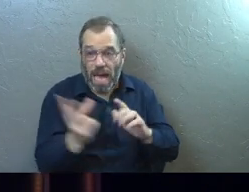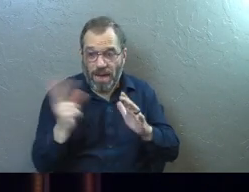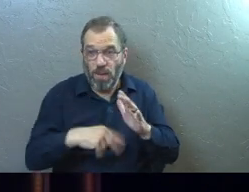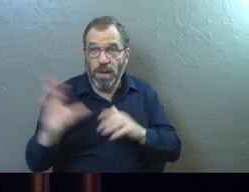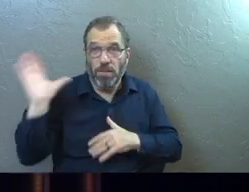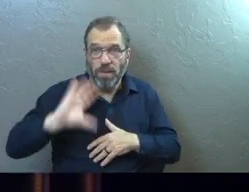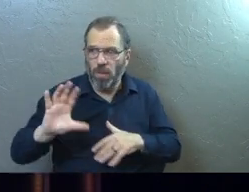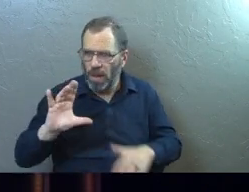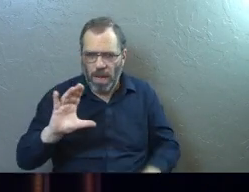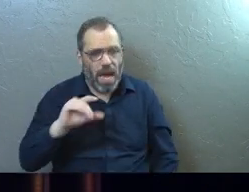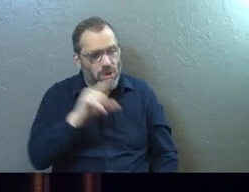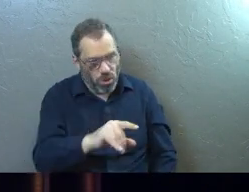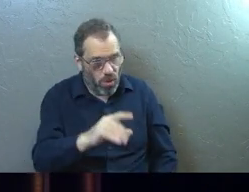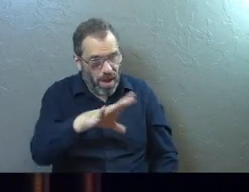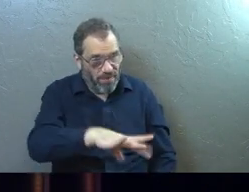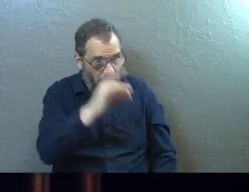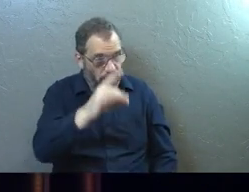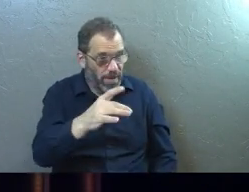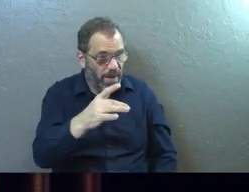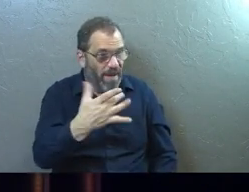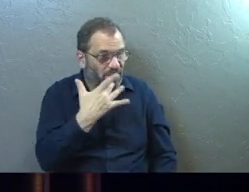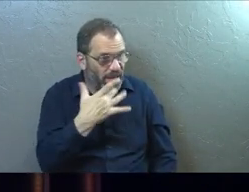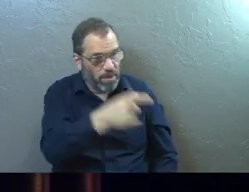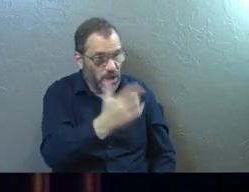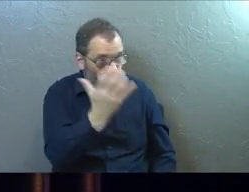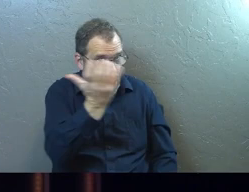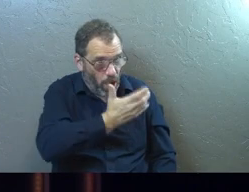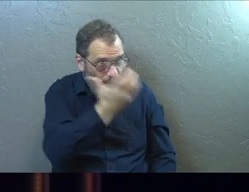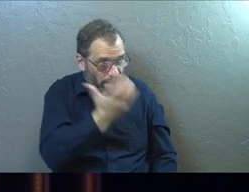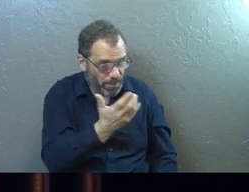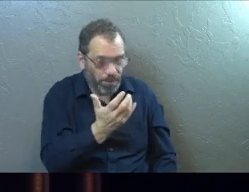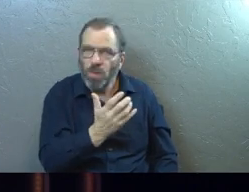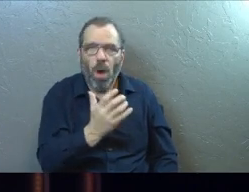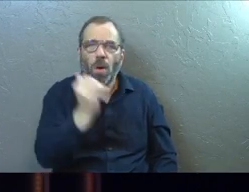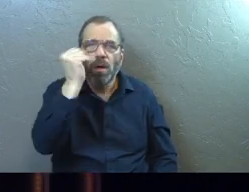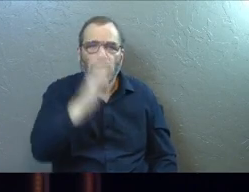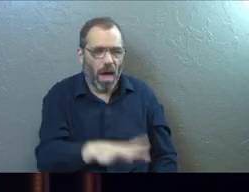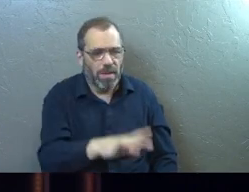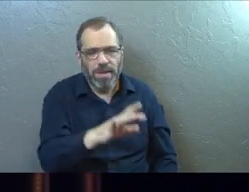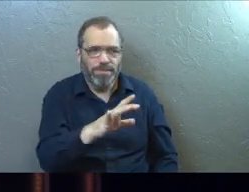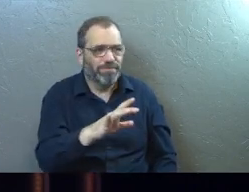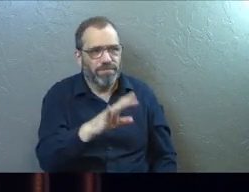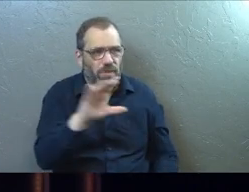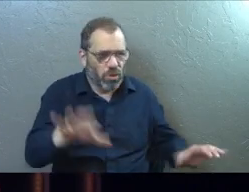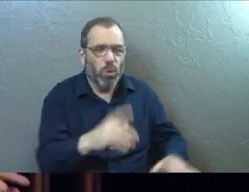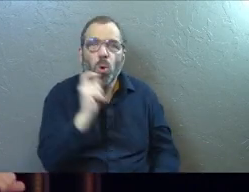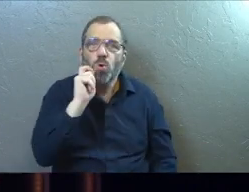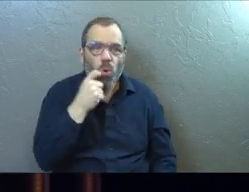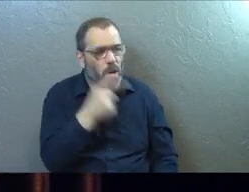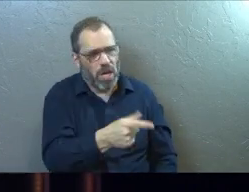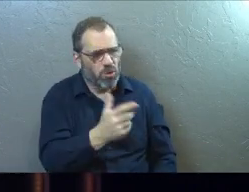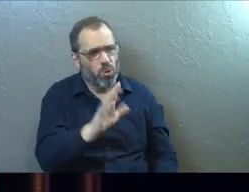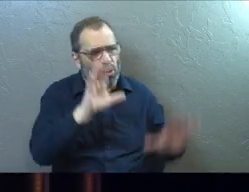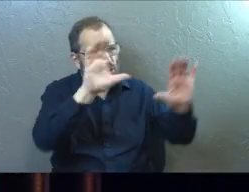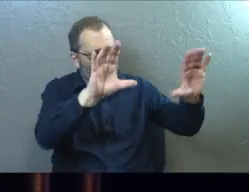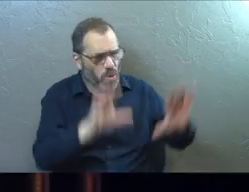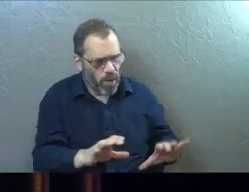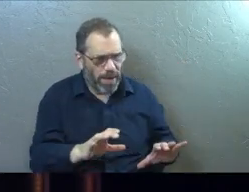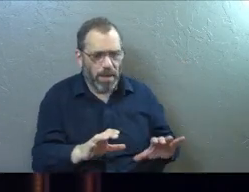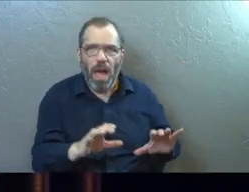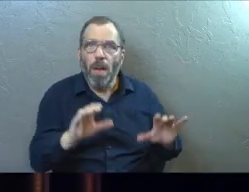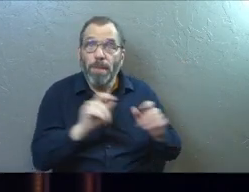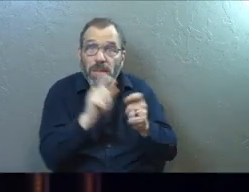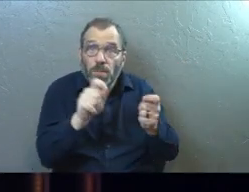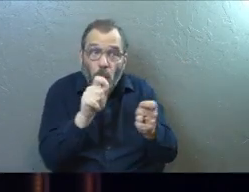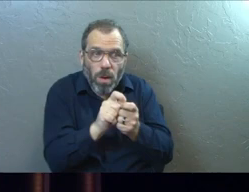the past as, hey, you found favor with God because you're awesome. So God's going to do something cool because you're so great. And I think the